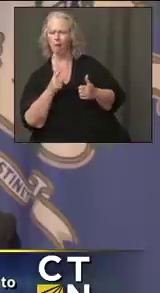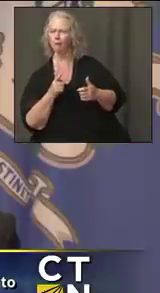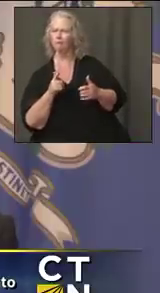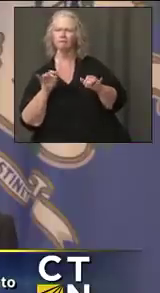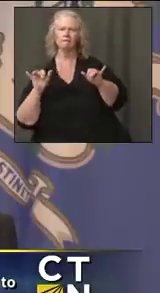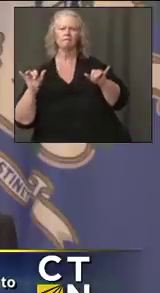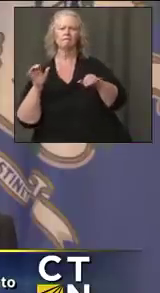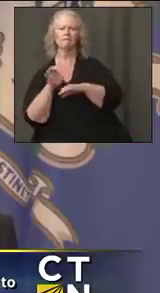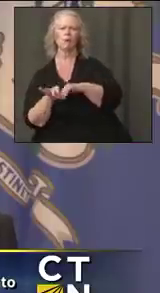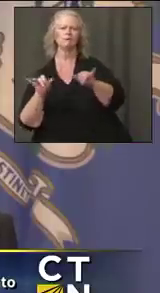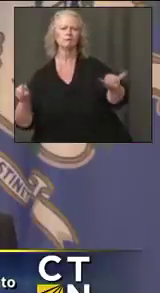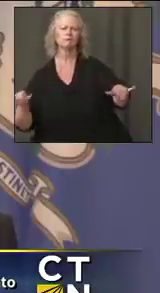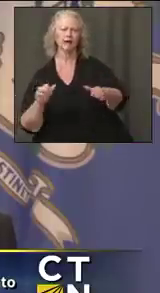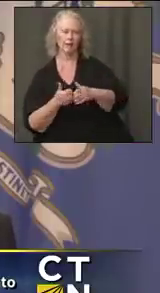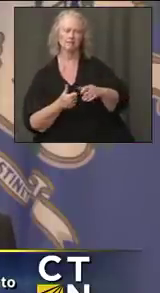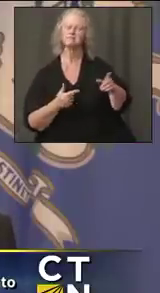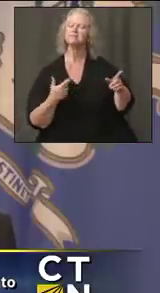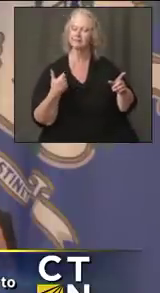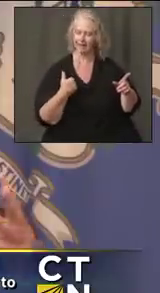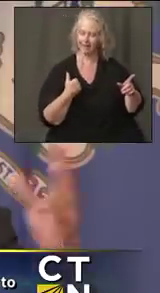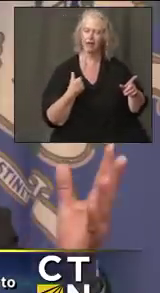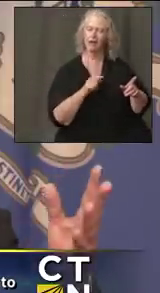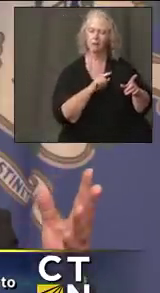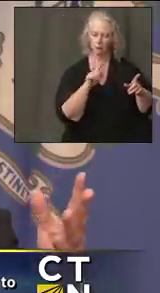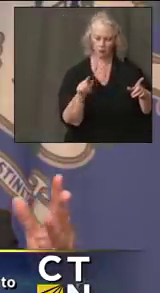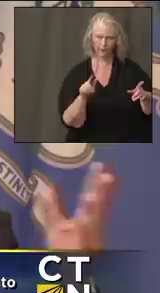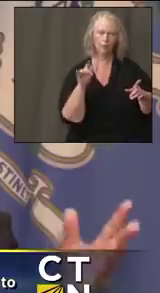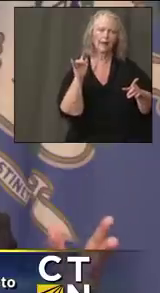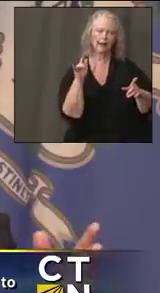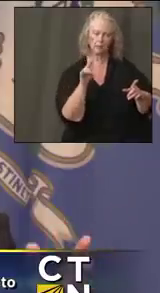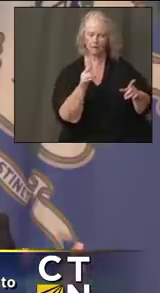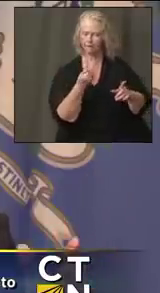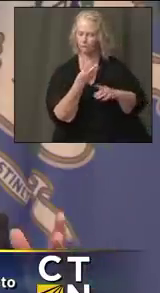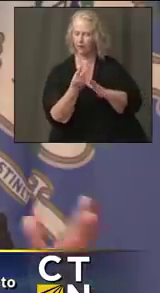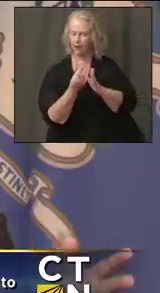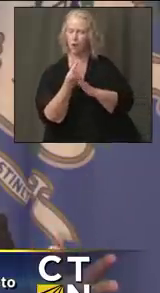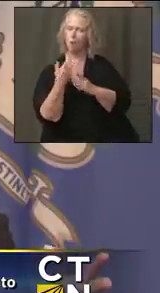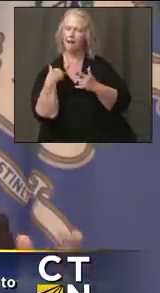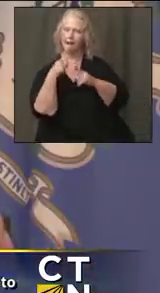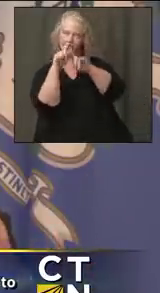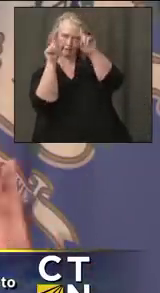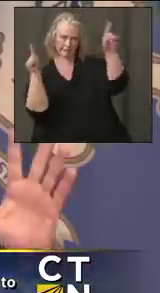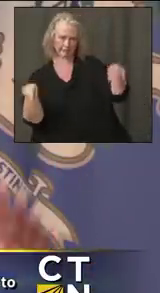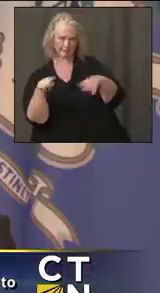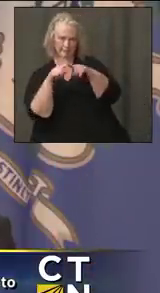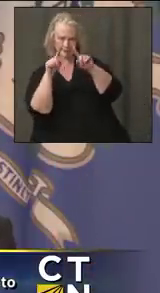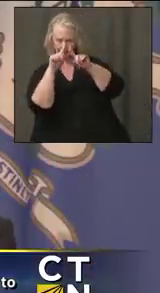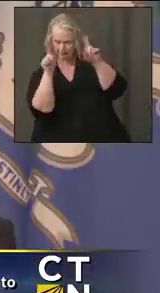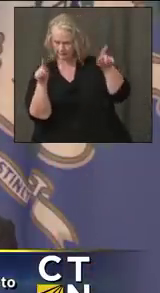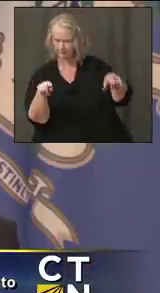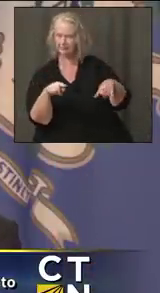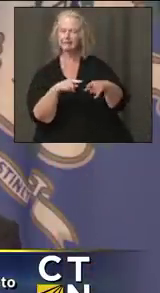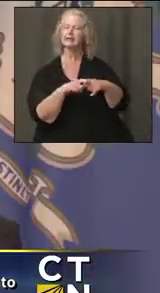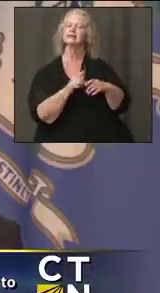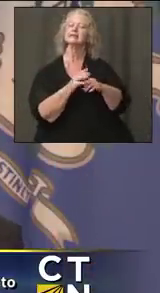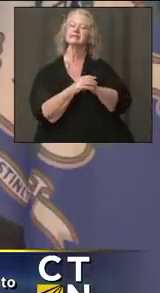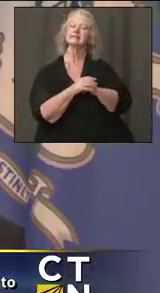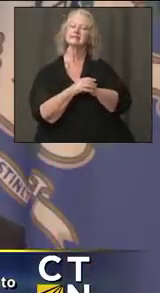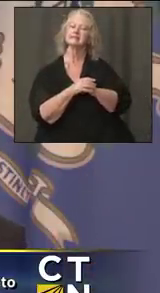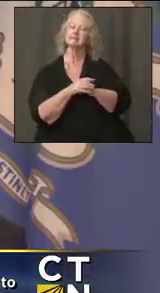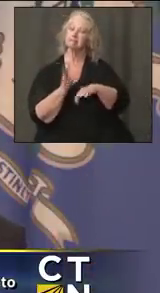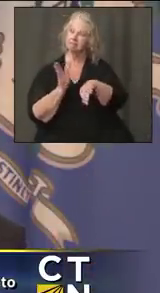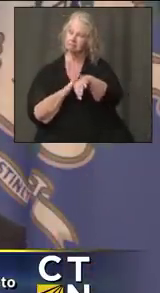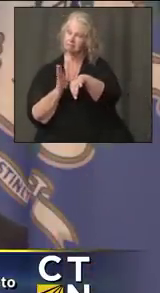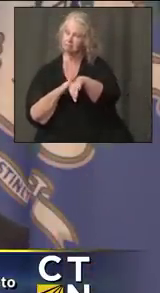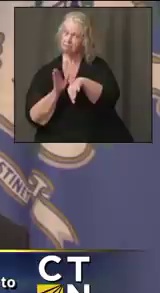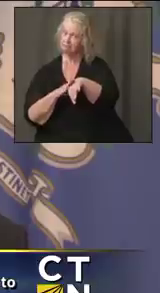We were at Bradley Airport just a few hours ago. We showed the signage that's up there, electronic and physical, saying if you're